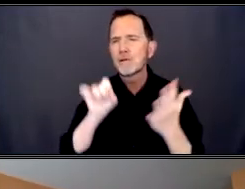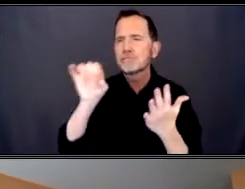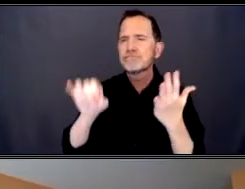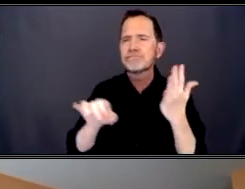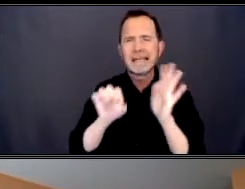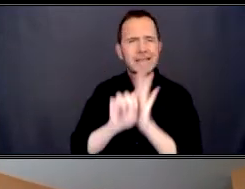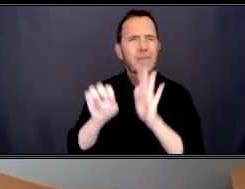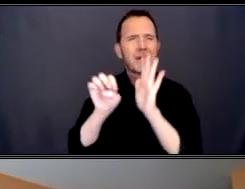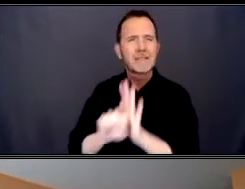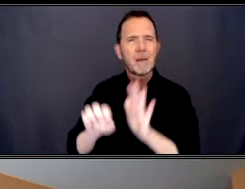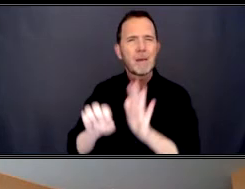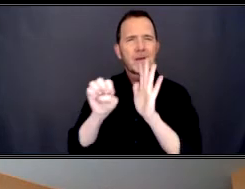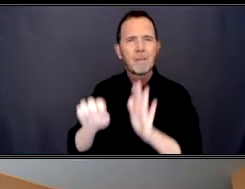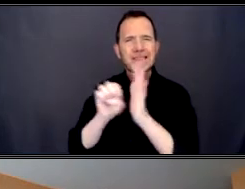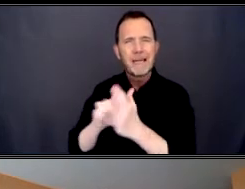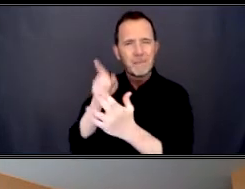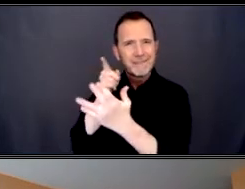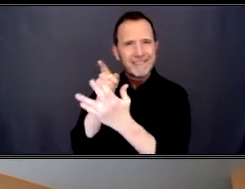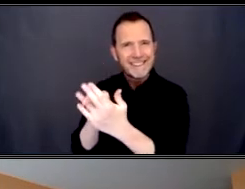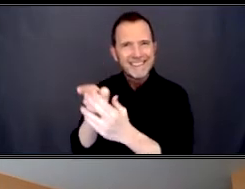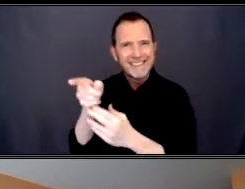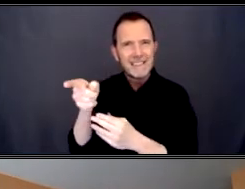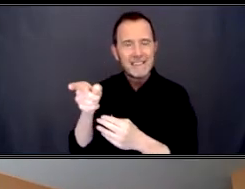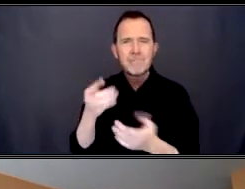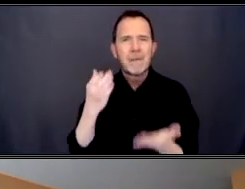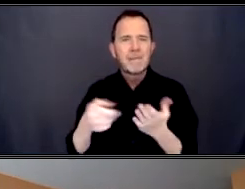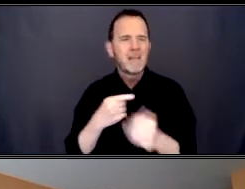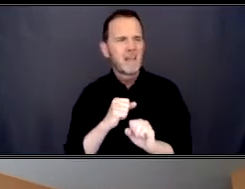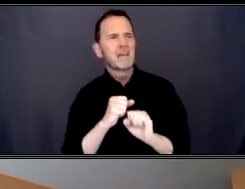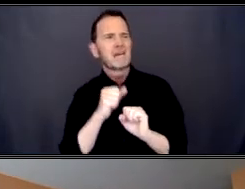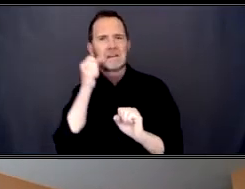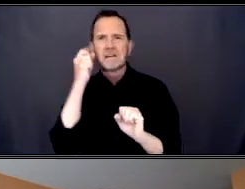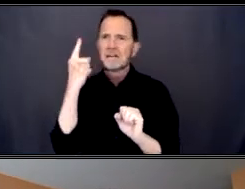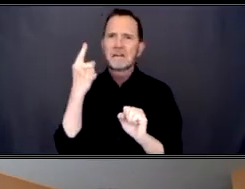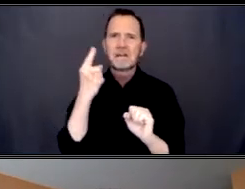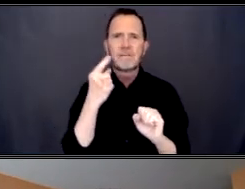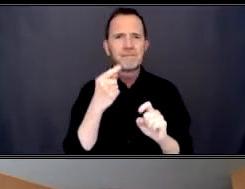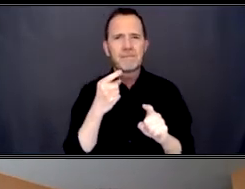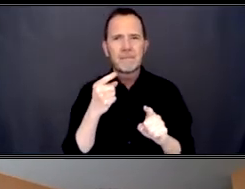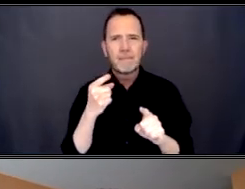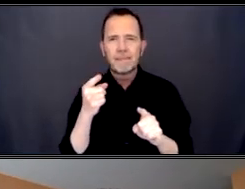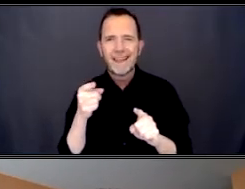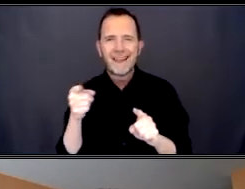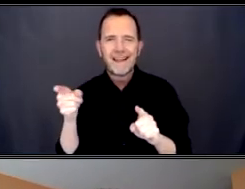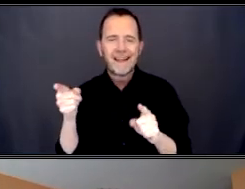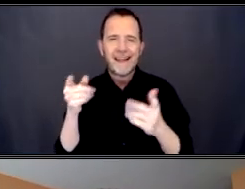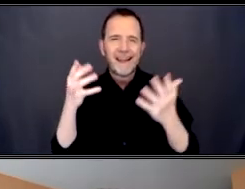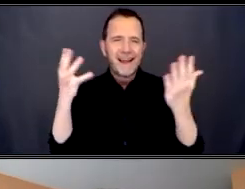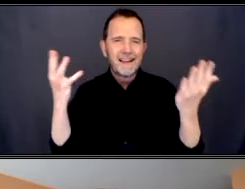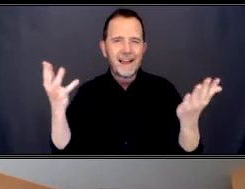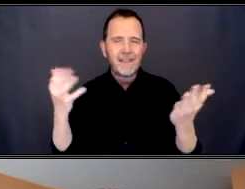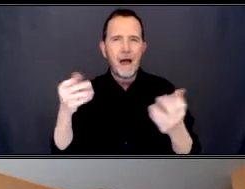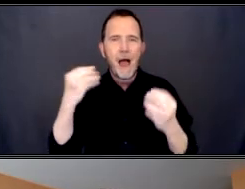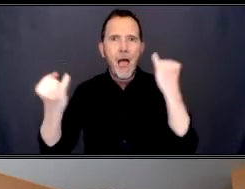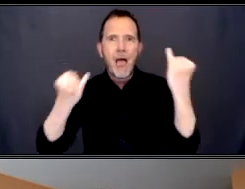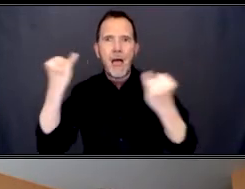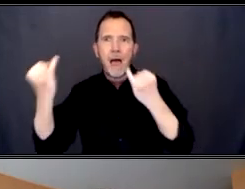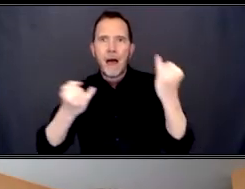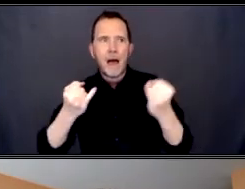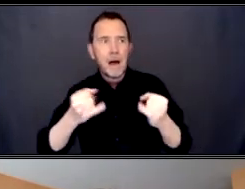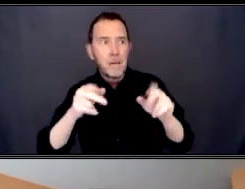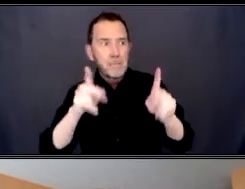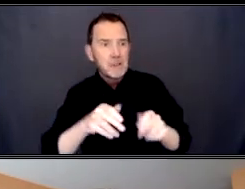that people might have, their lack of awareness and understanding. They think everything from additional investments and training. In some cases that's